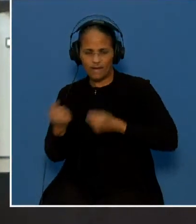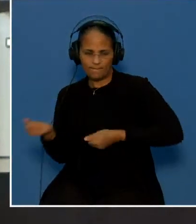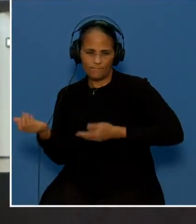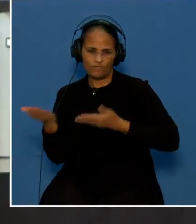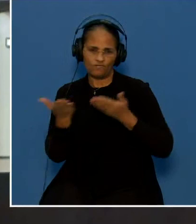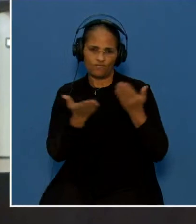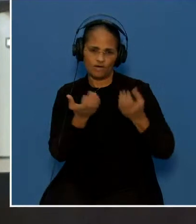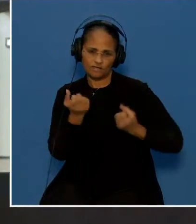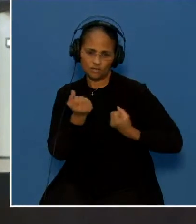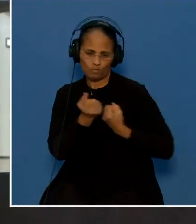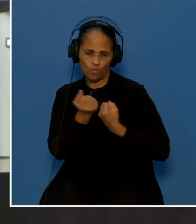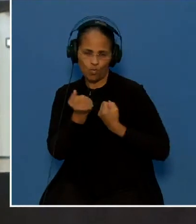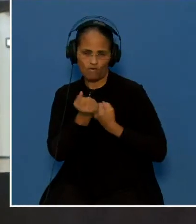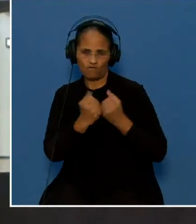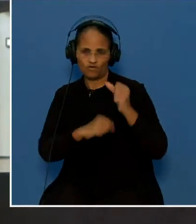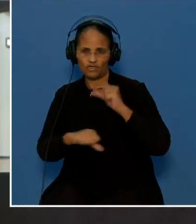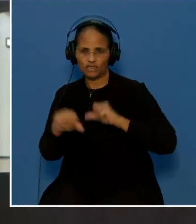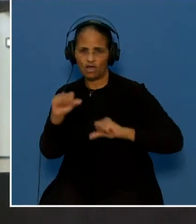support.